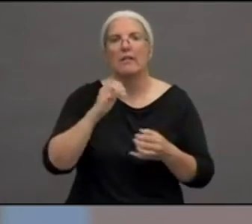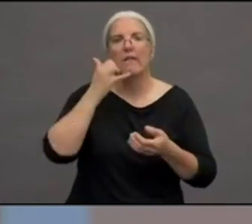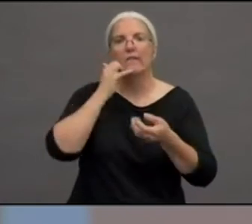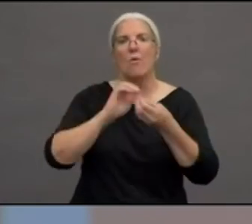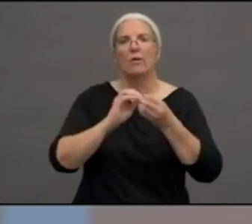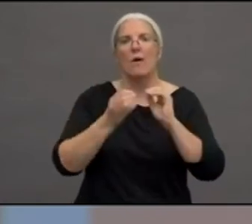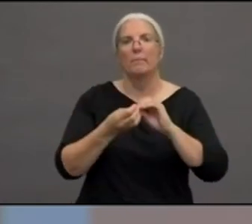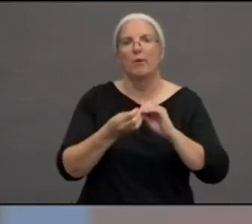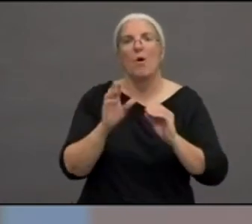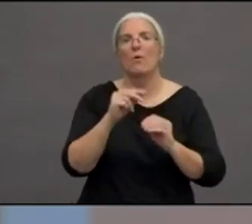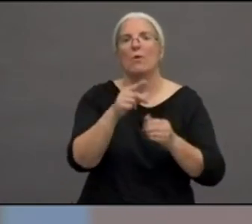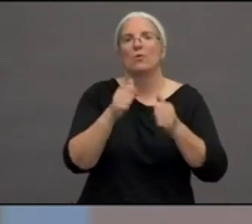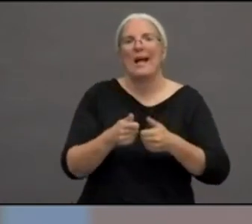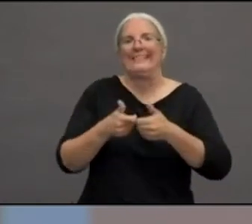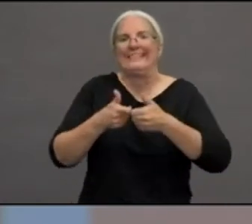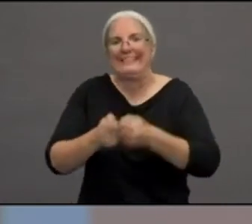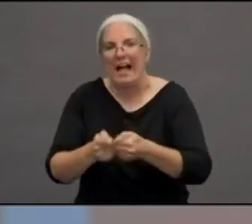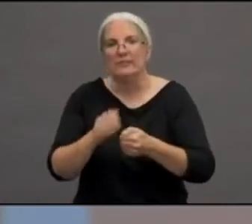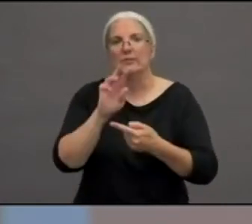is